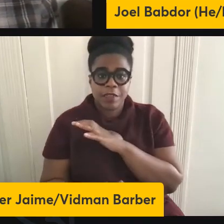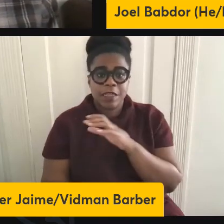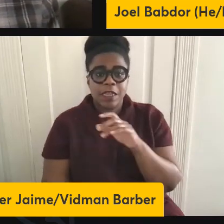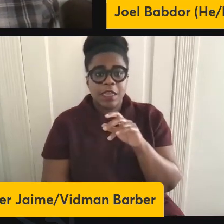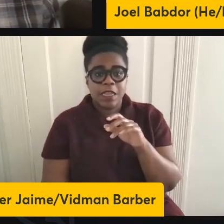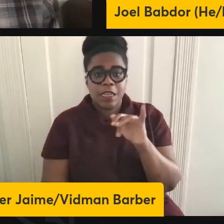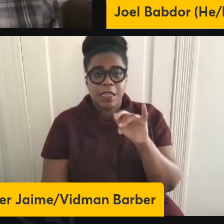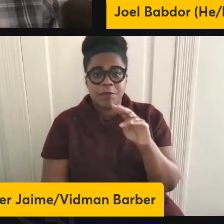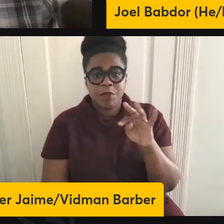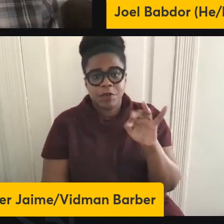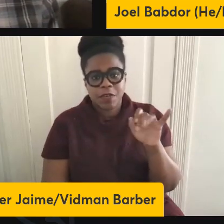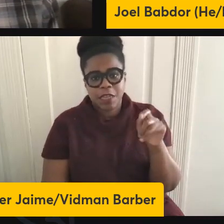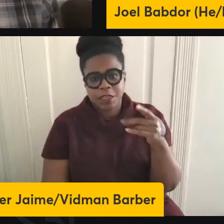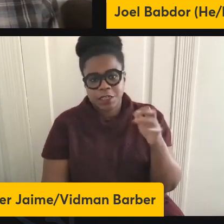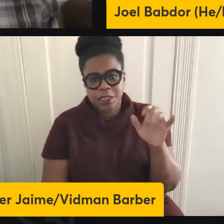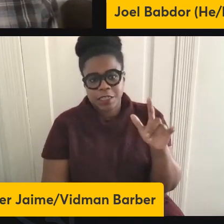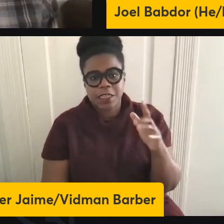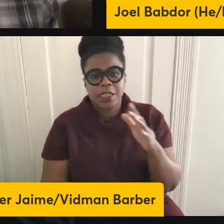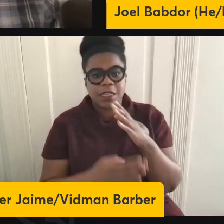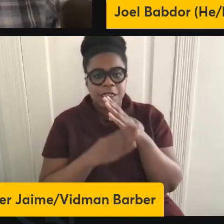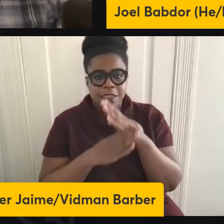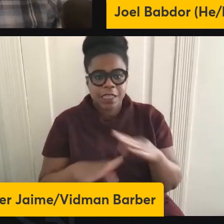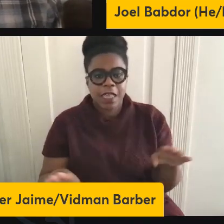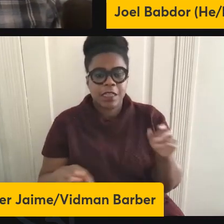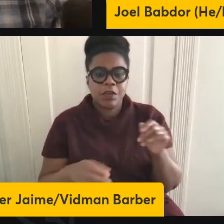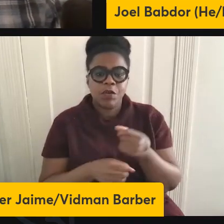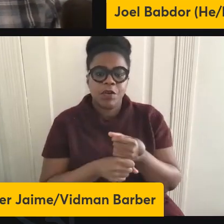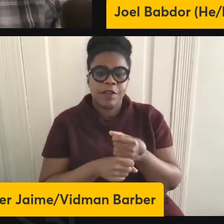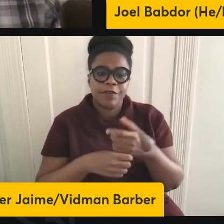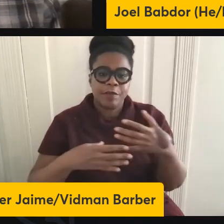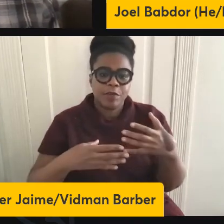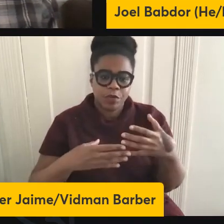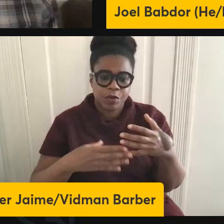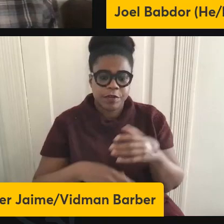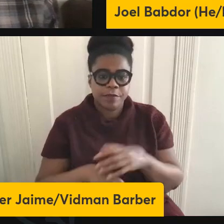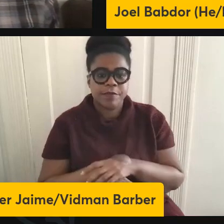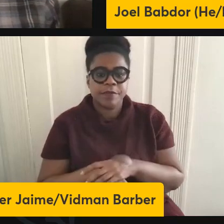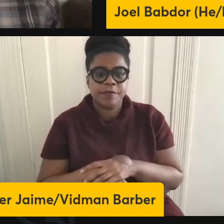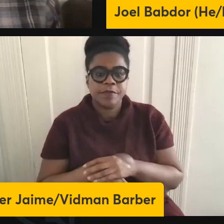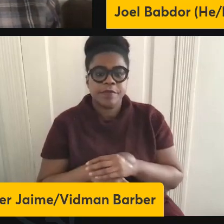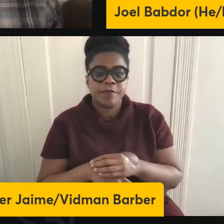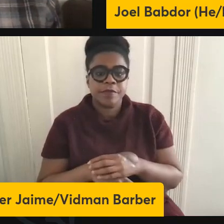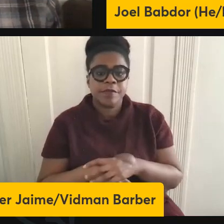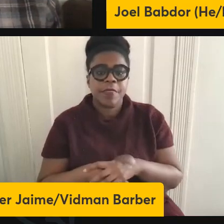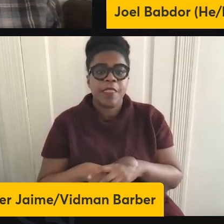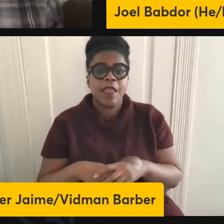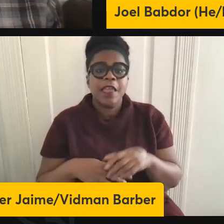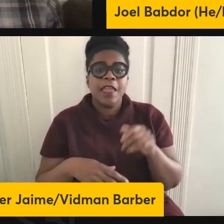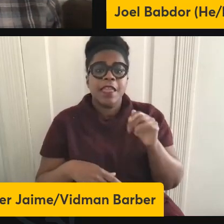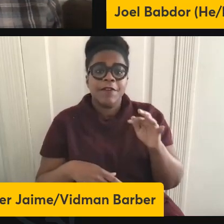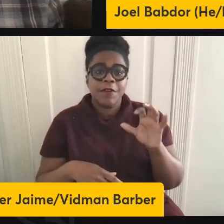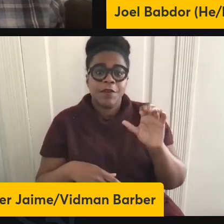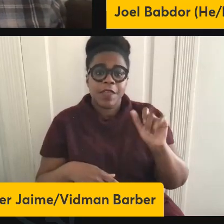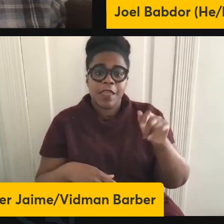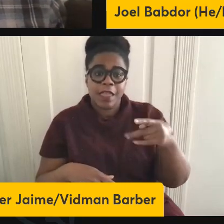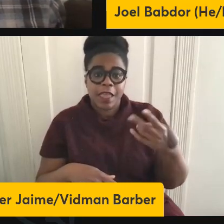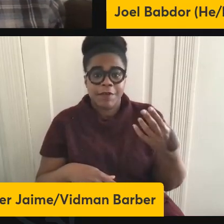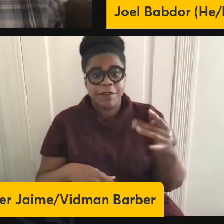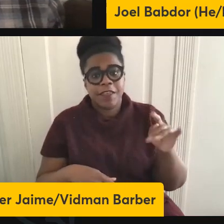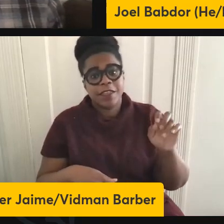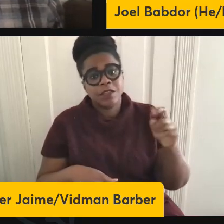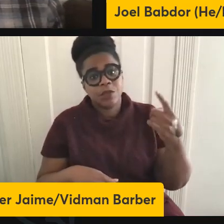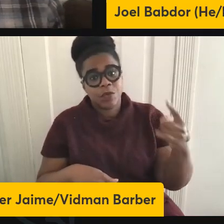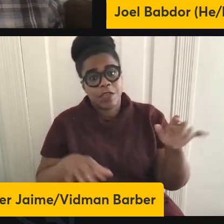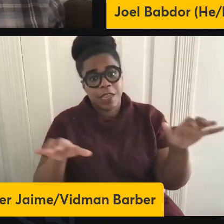immunologically silent or if it's still inflammatory. But as long as you are, if you get caspase-1 activation and you can still